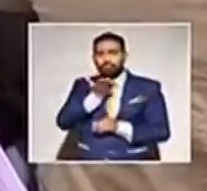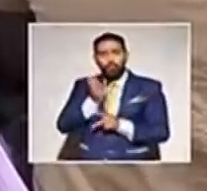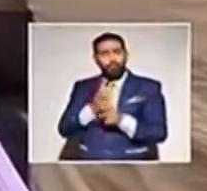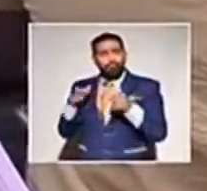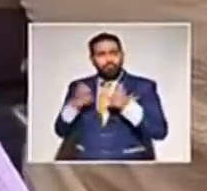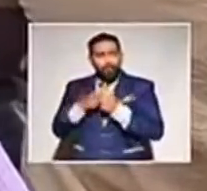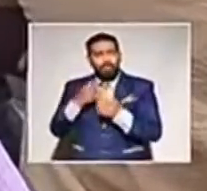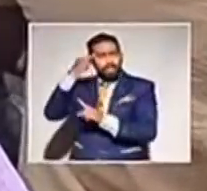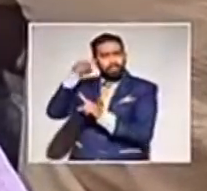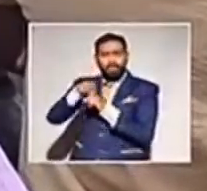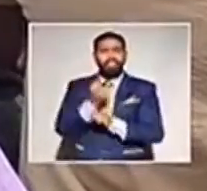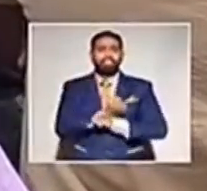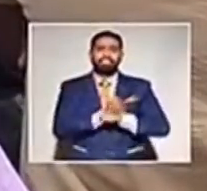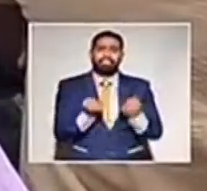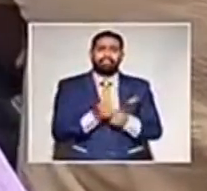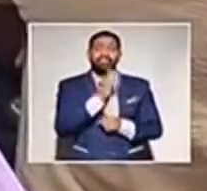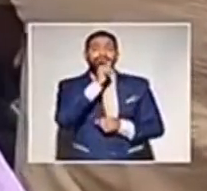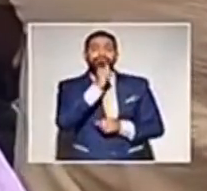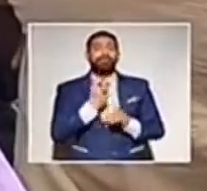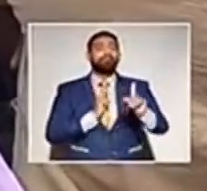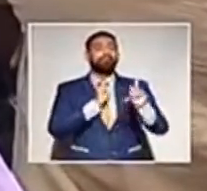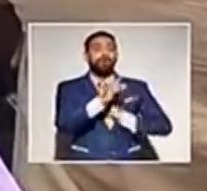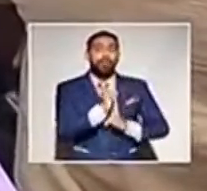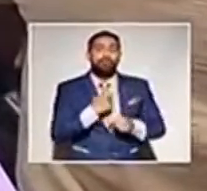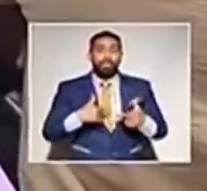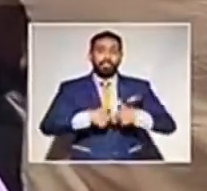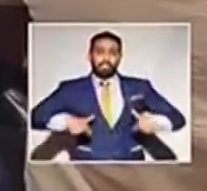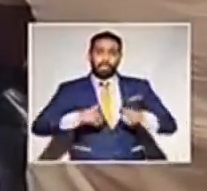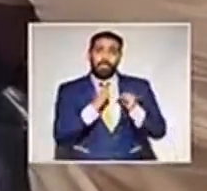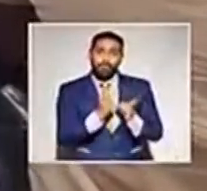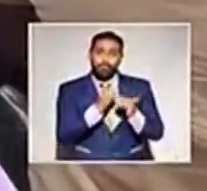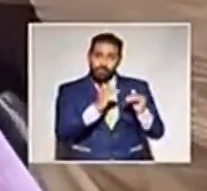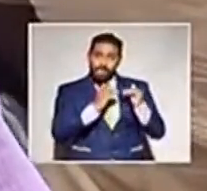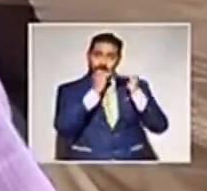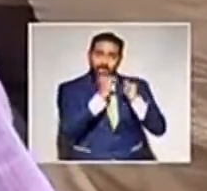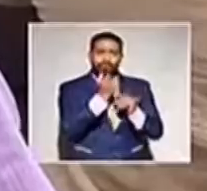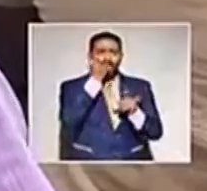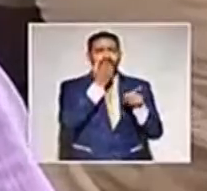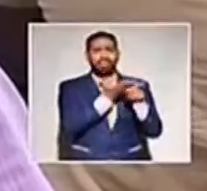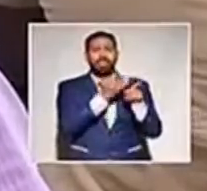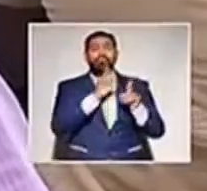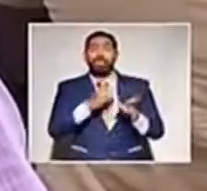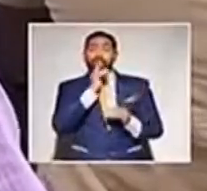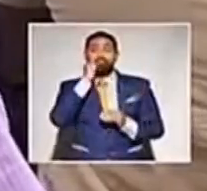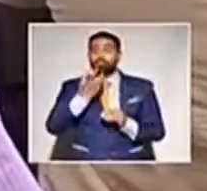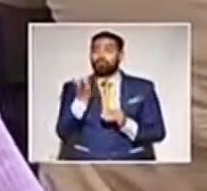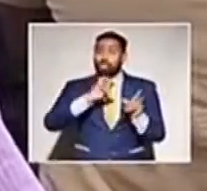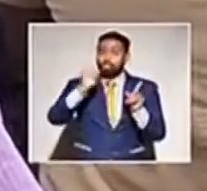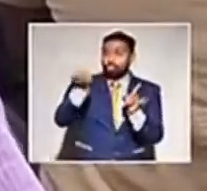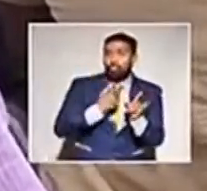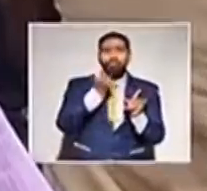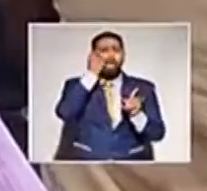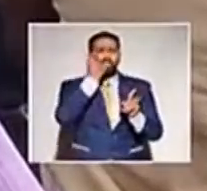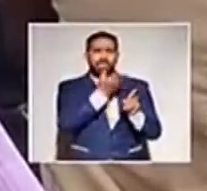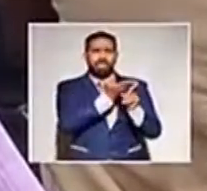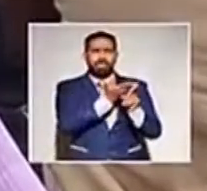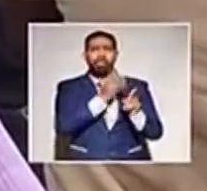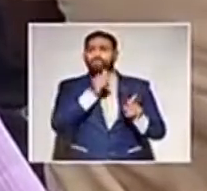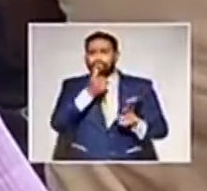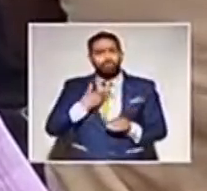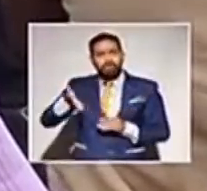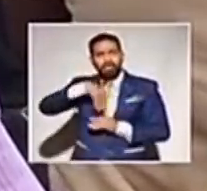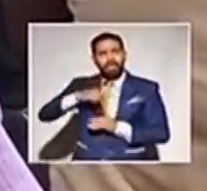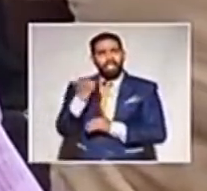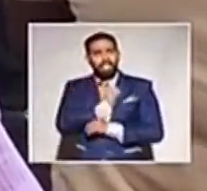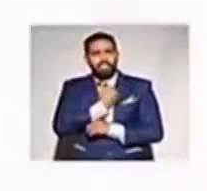sides and obtain positions. They speak about attacks on their homes, but the people are suffering on the streets. There are queues for fuel. People have been affected due